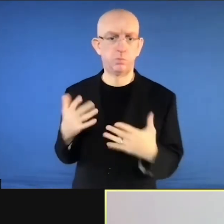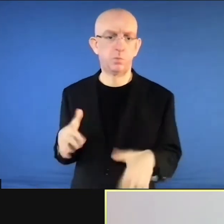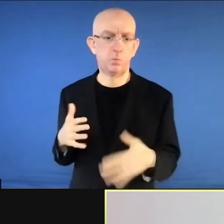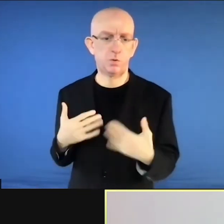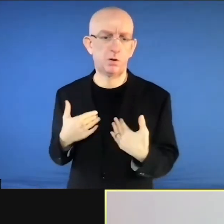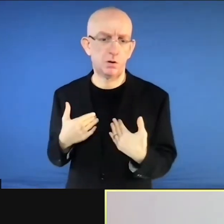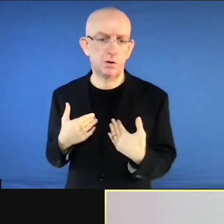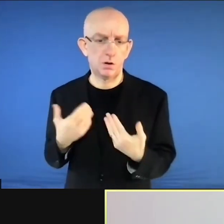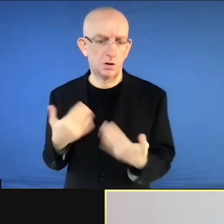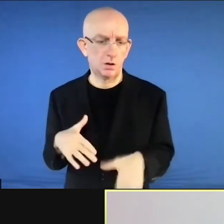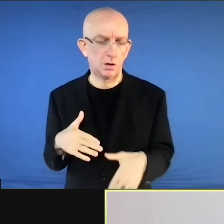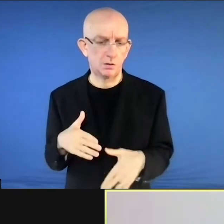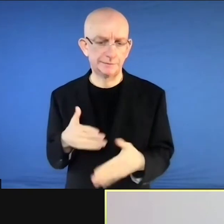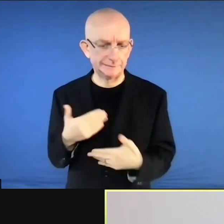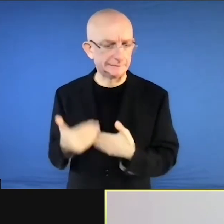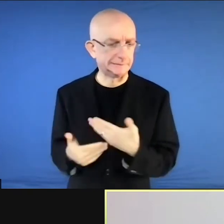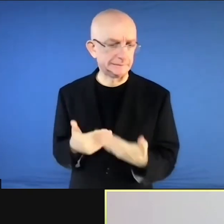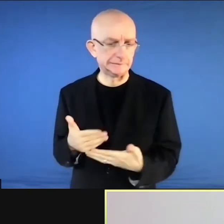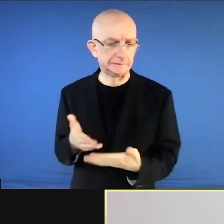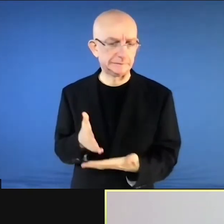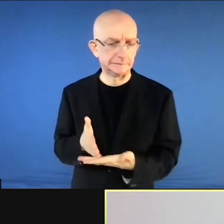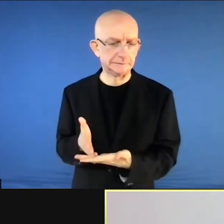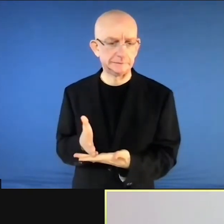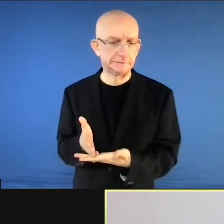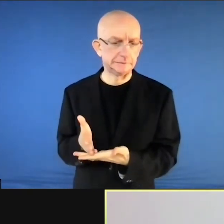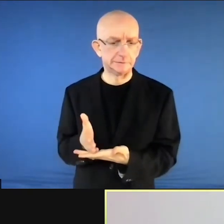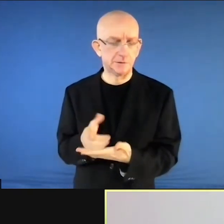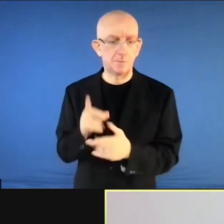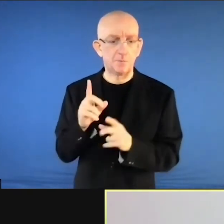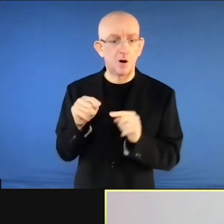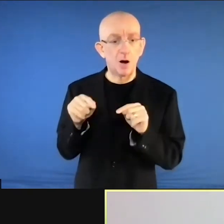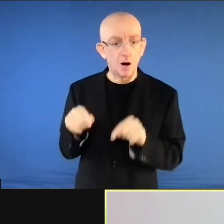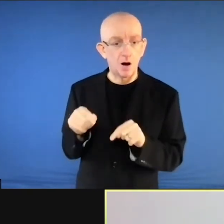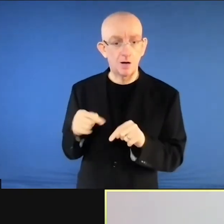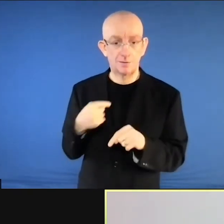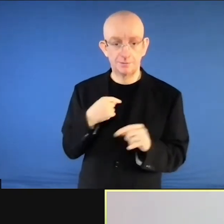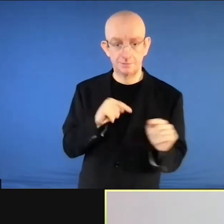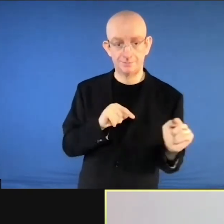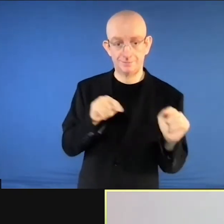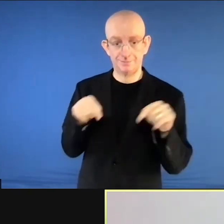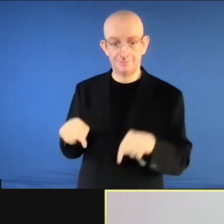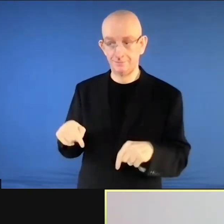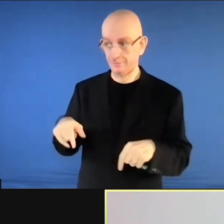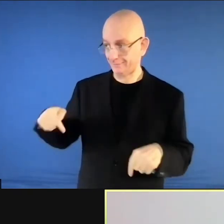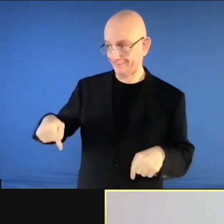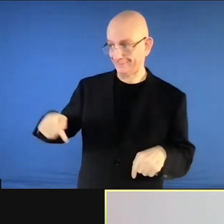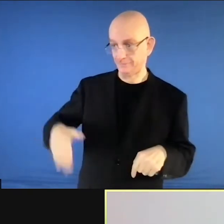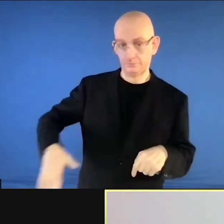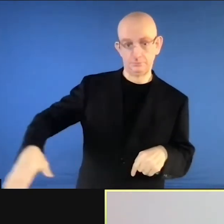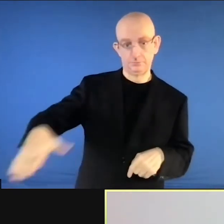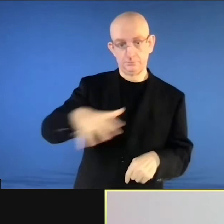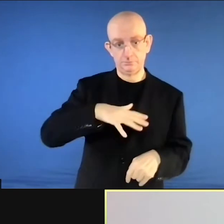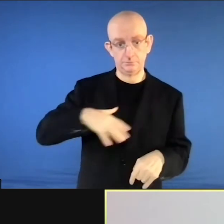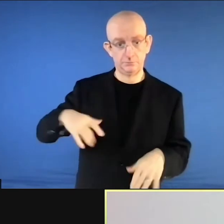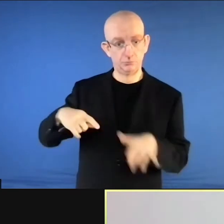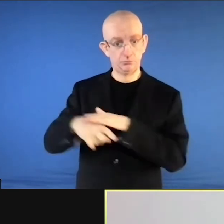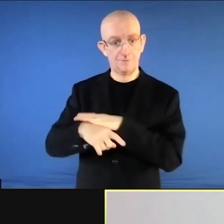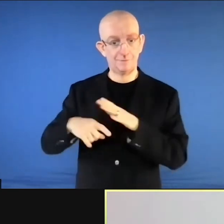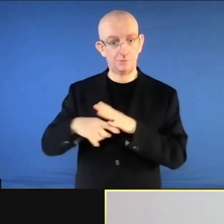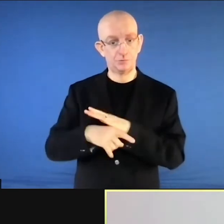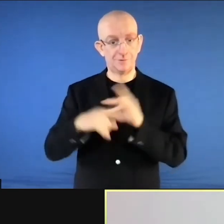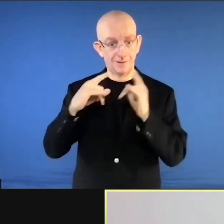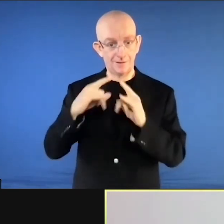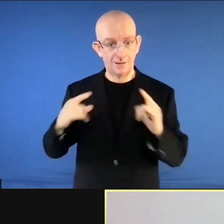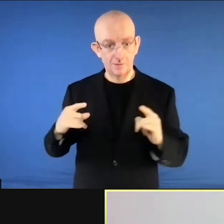the refugee camp, there is that broken up trust between the researching body and then the refugee